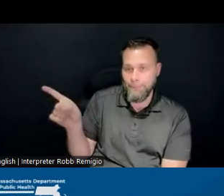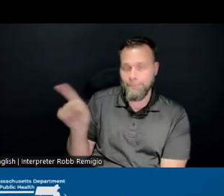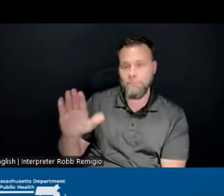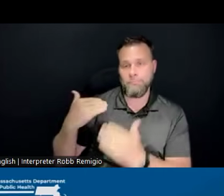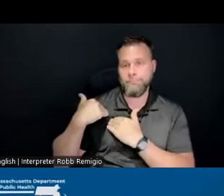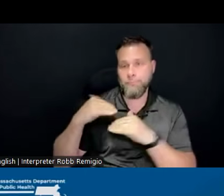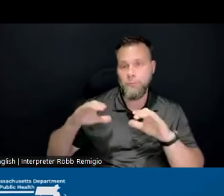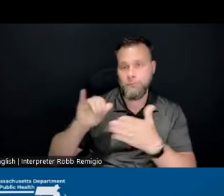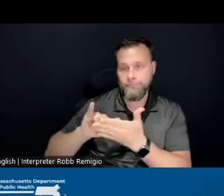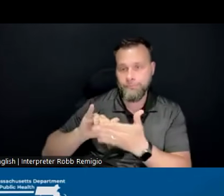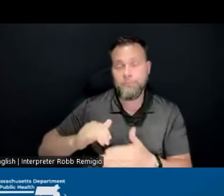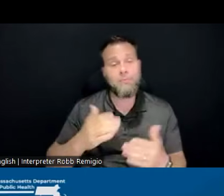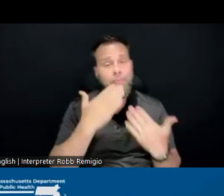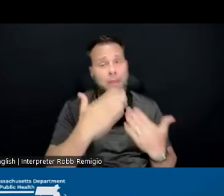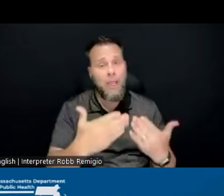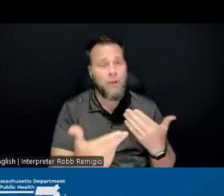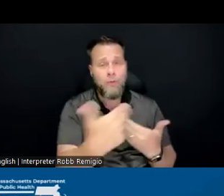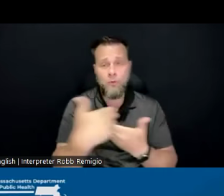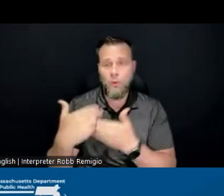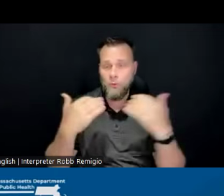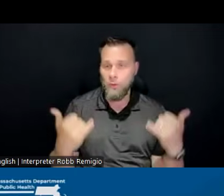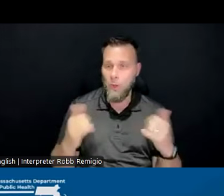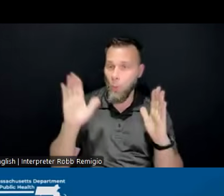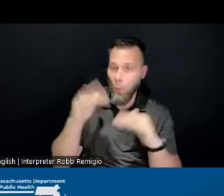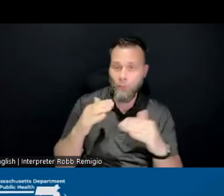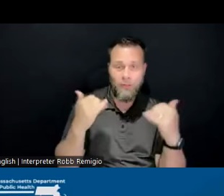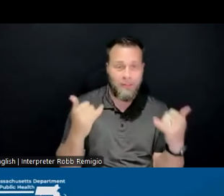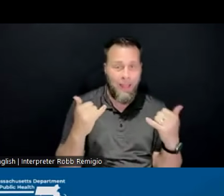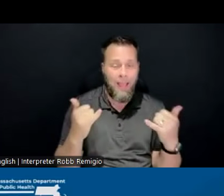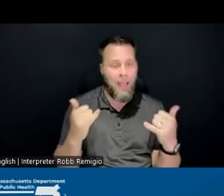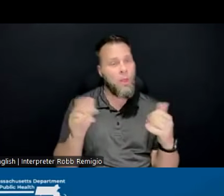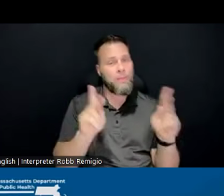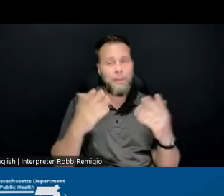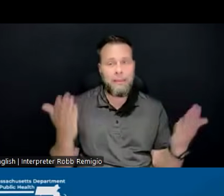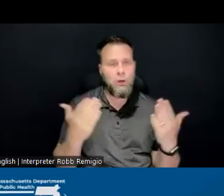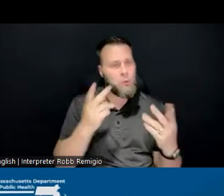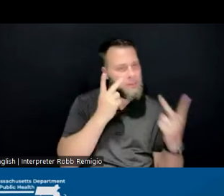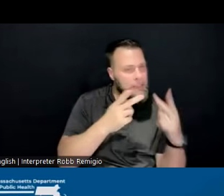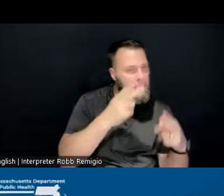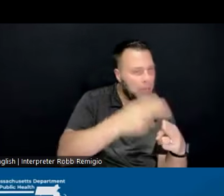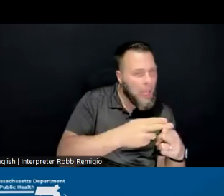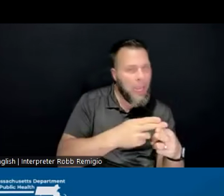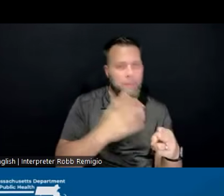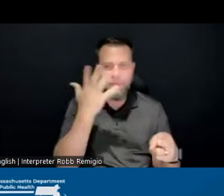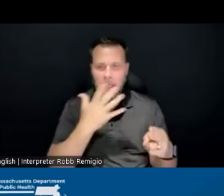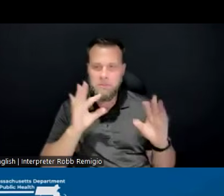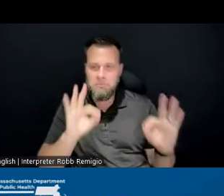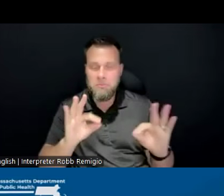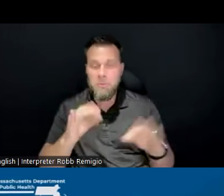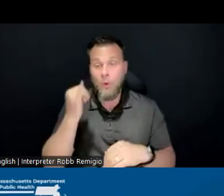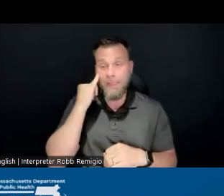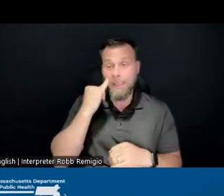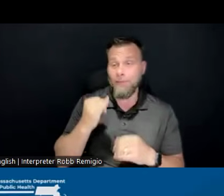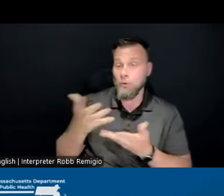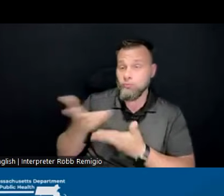and hopefully, familiarizing yourselves with the faces on the team so that if you go to ask for data or engage with